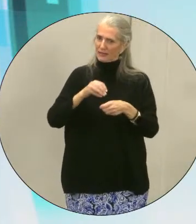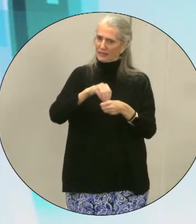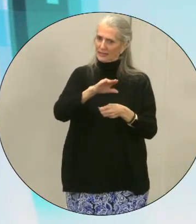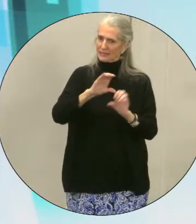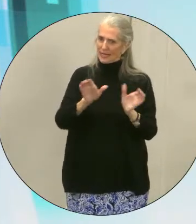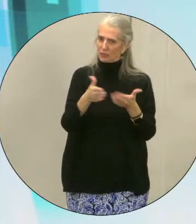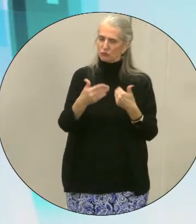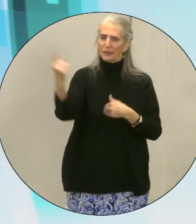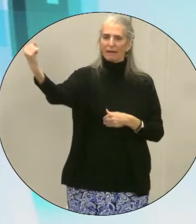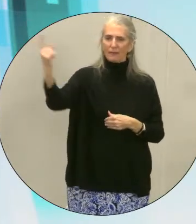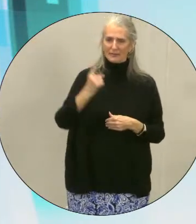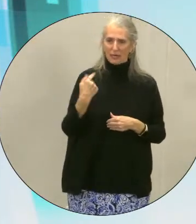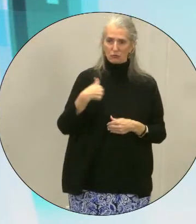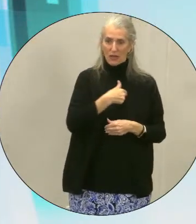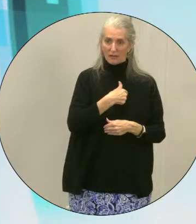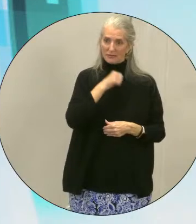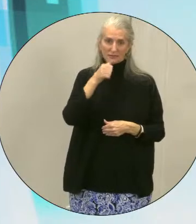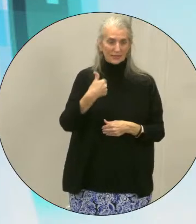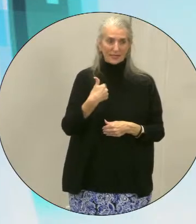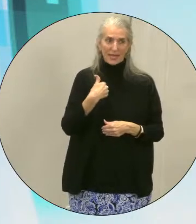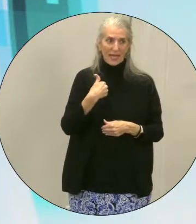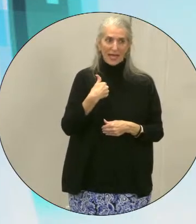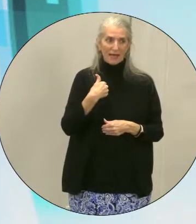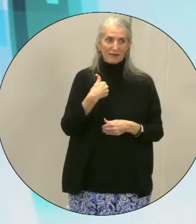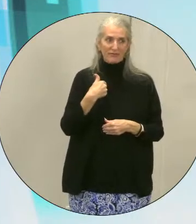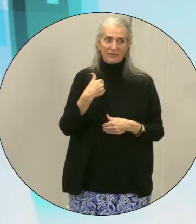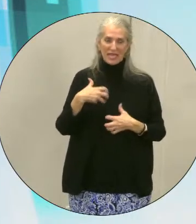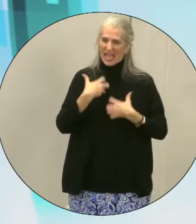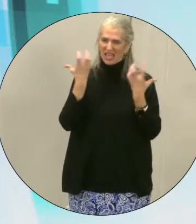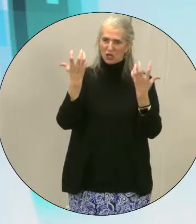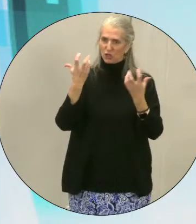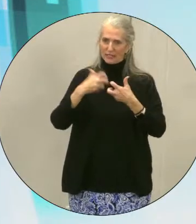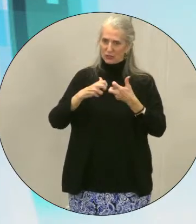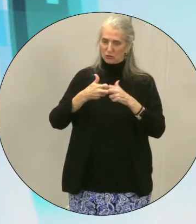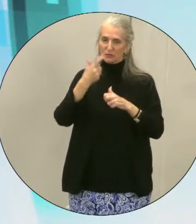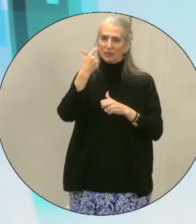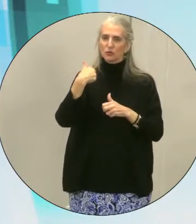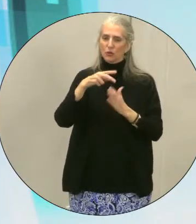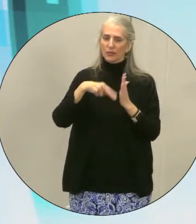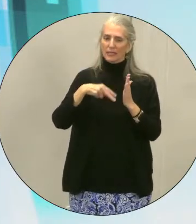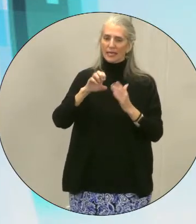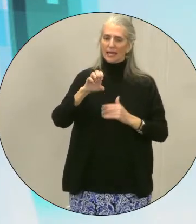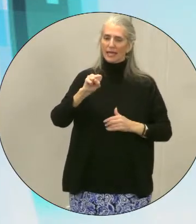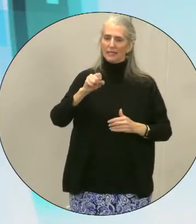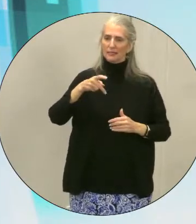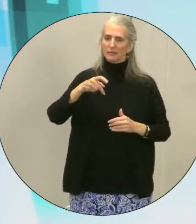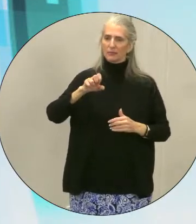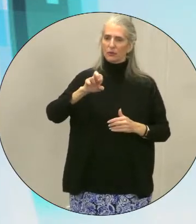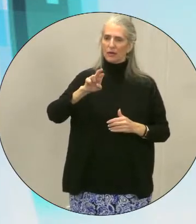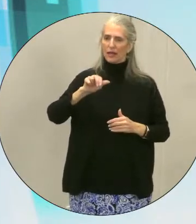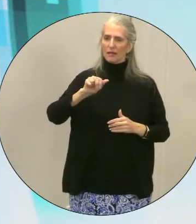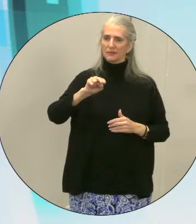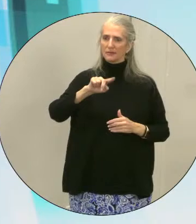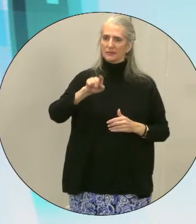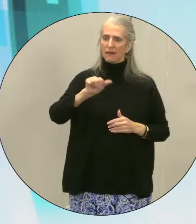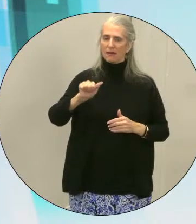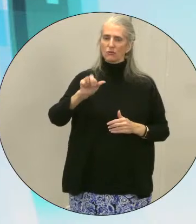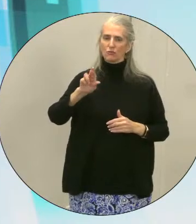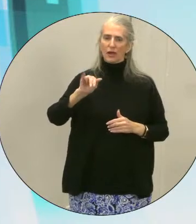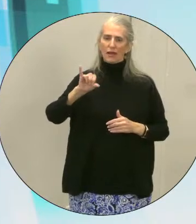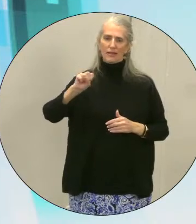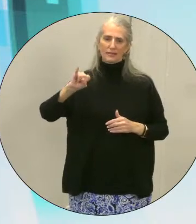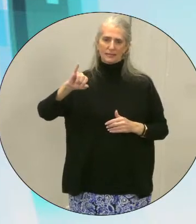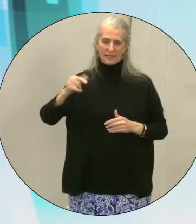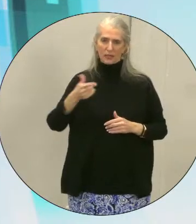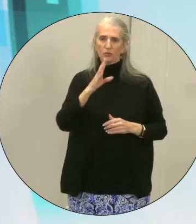He comes down to us, and he does not have behavior issues because we were reading Esperanza Rising. And we were doing activities related to the